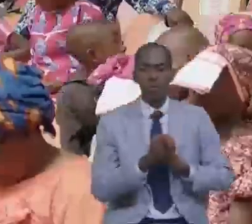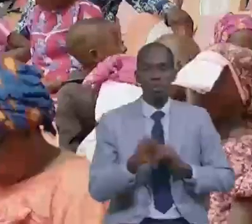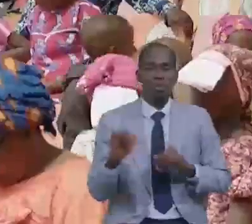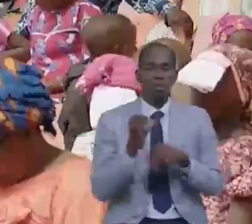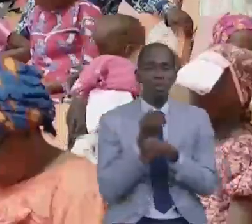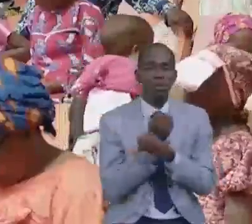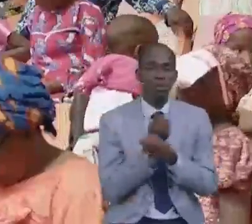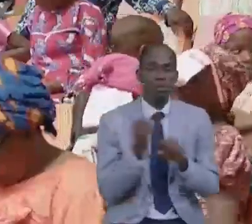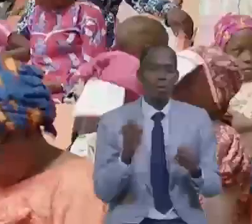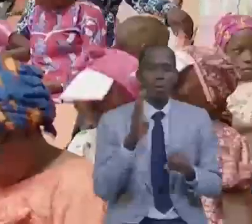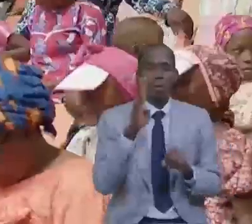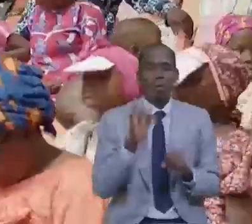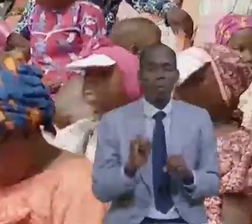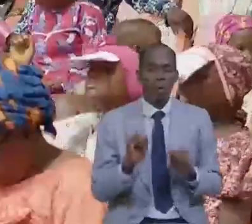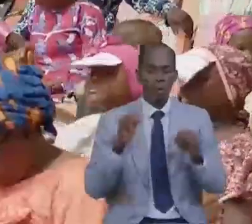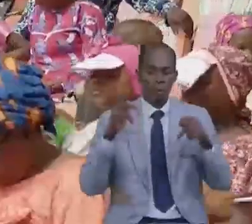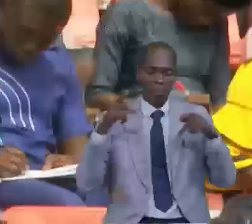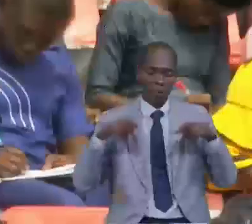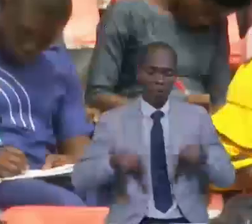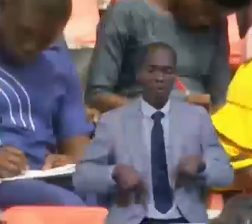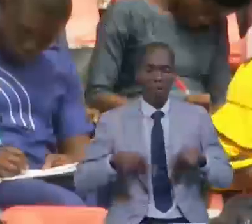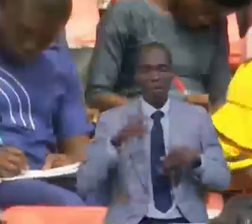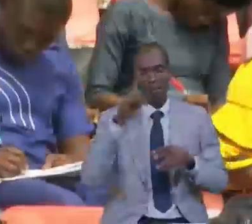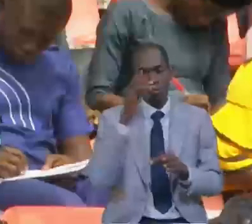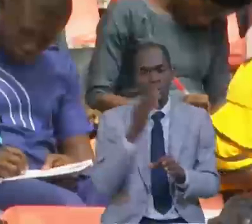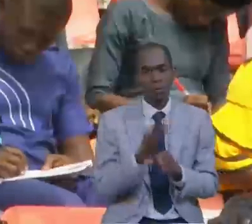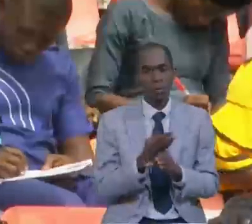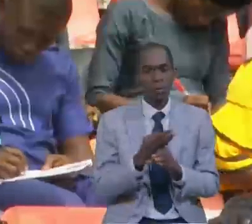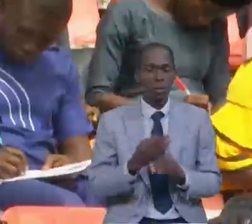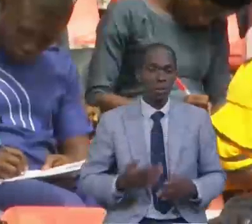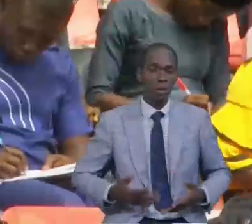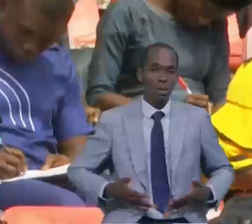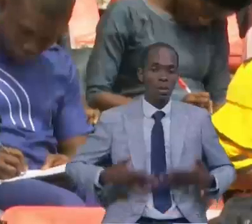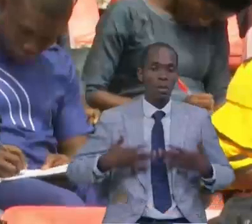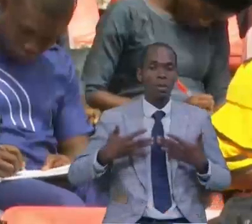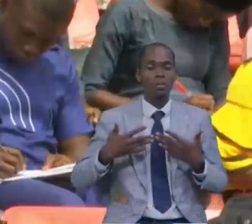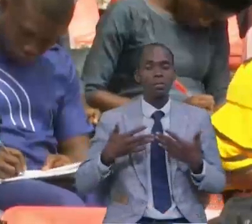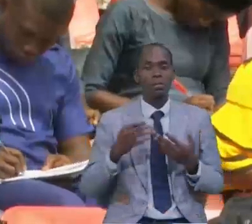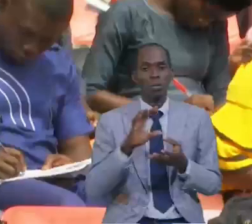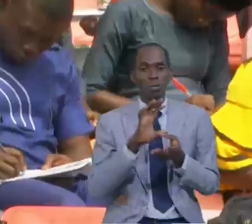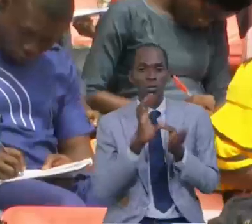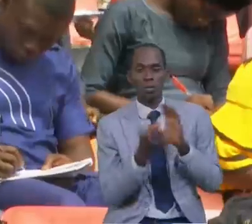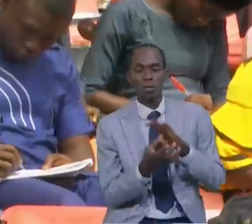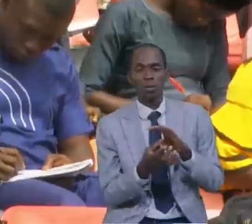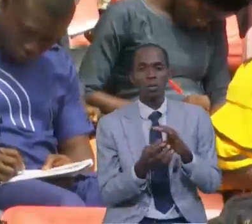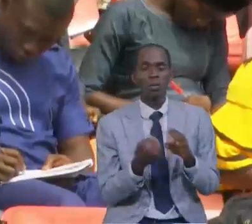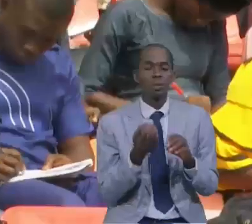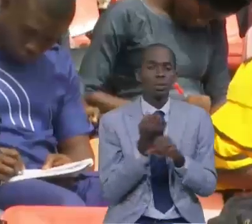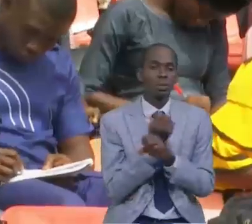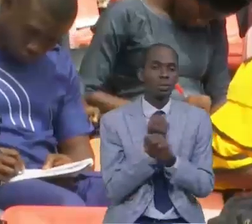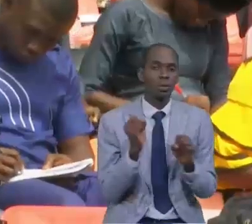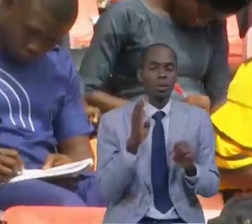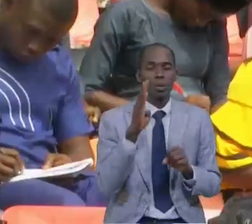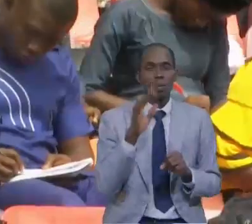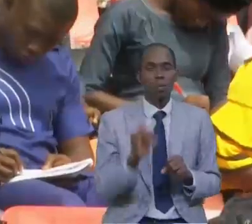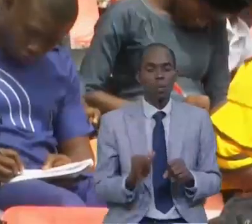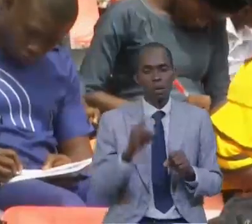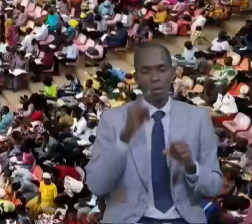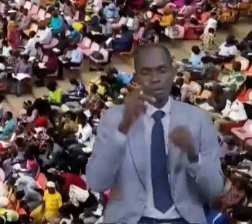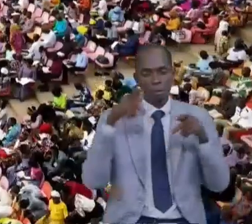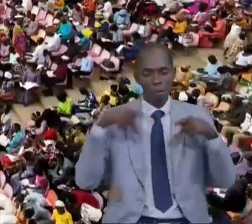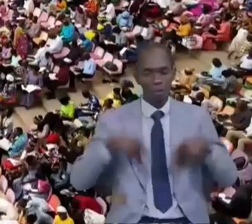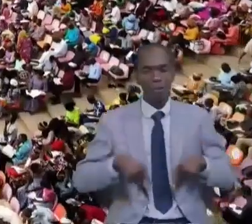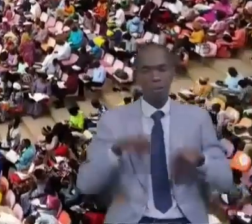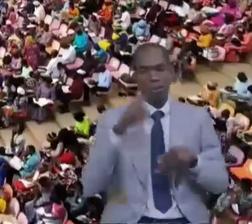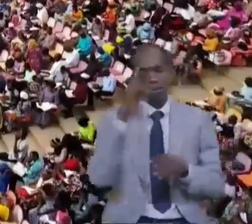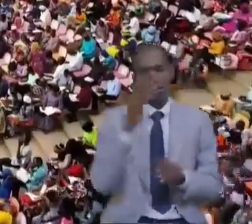salvation by personal faith. Number two, love confirming